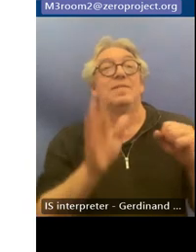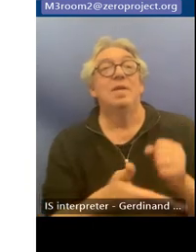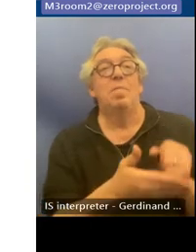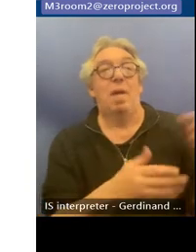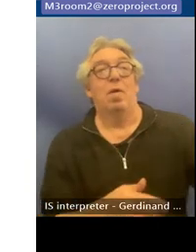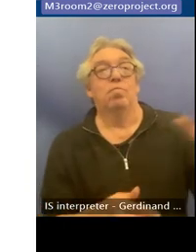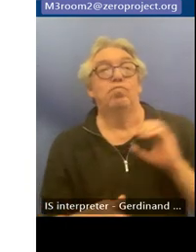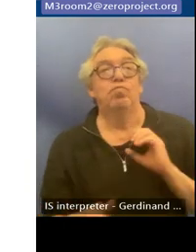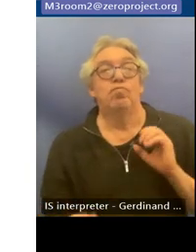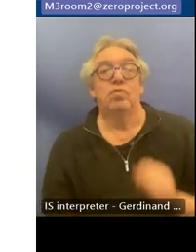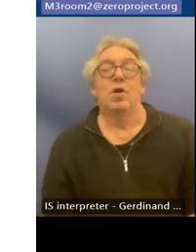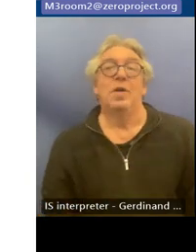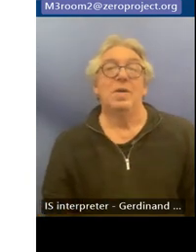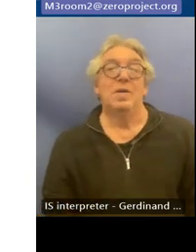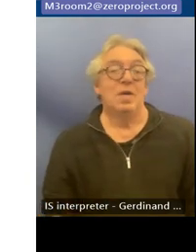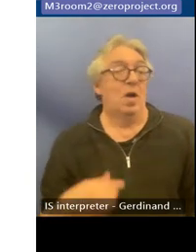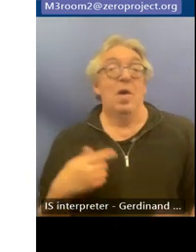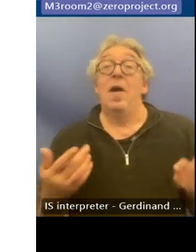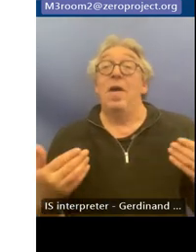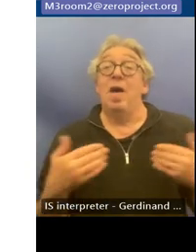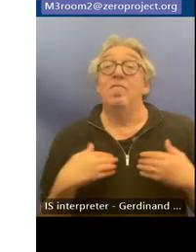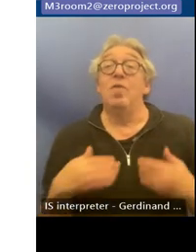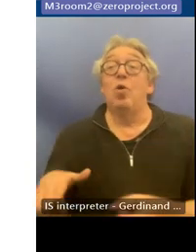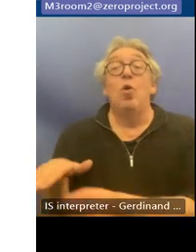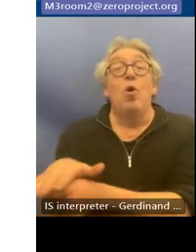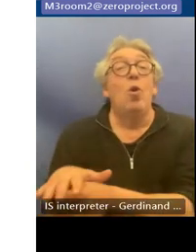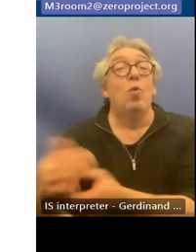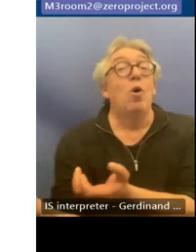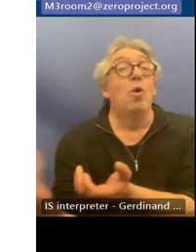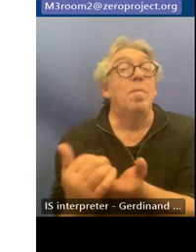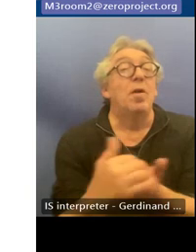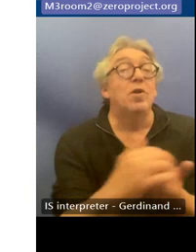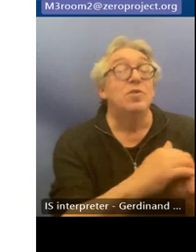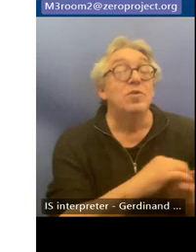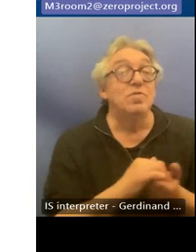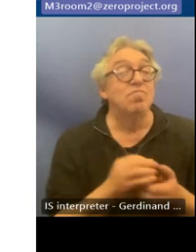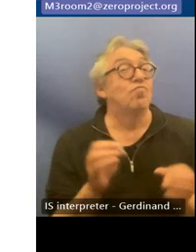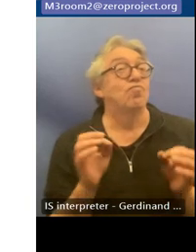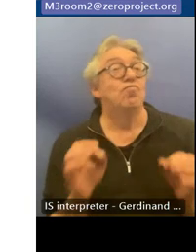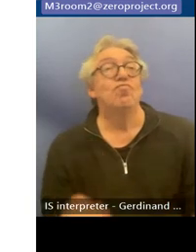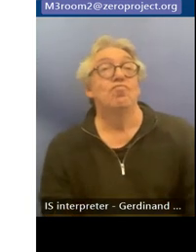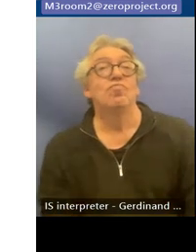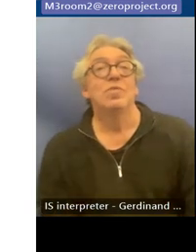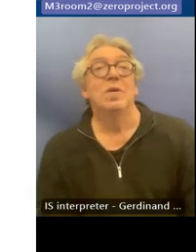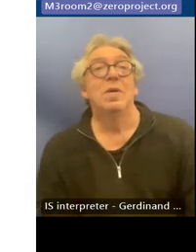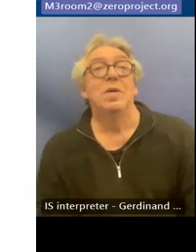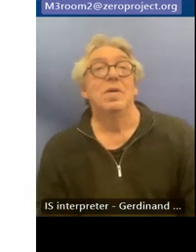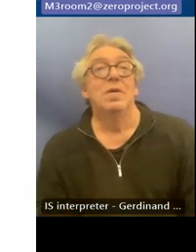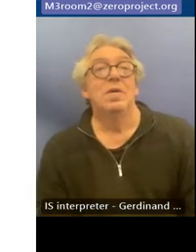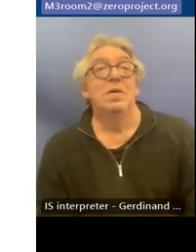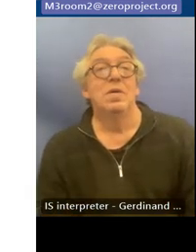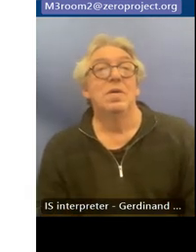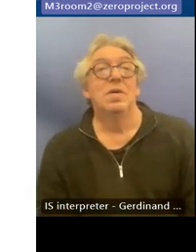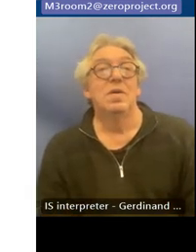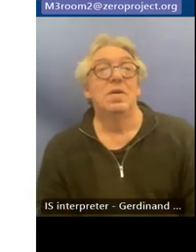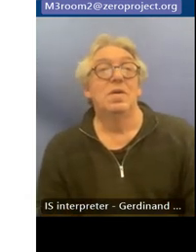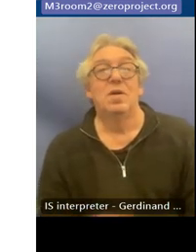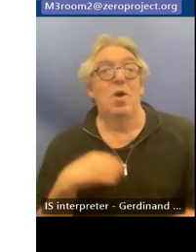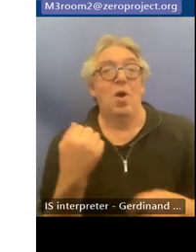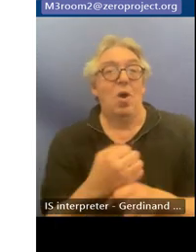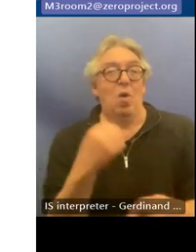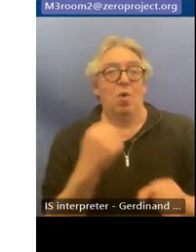local partners in Guatemala. And the locations has been working in Sololá, Quetzaltenango, Chiquimula,